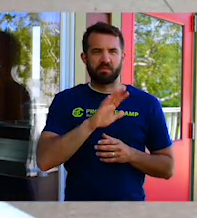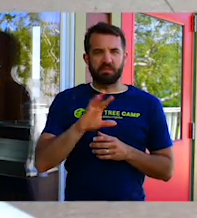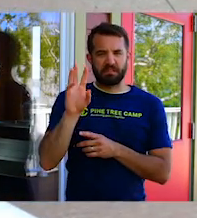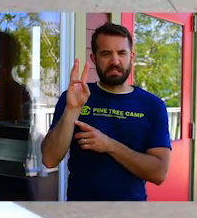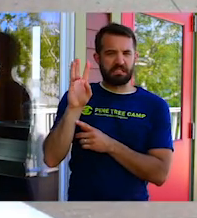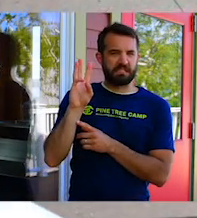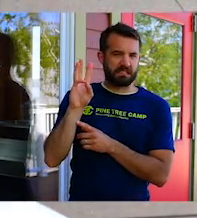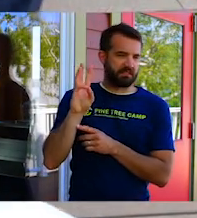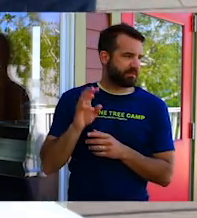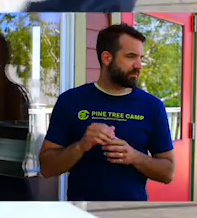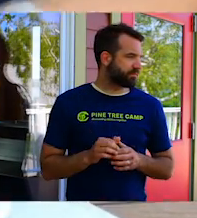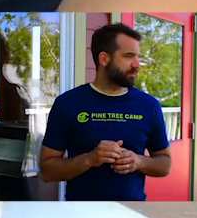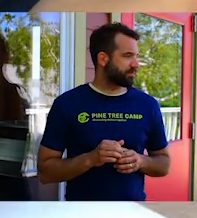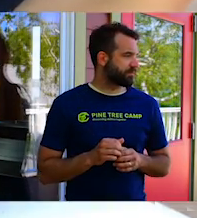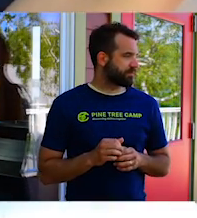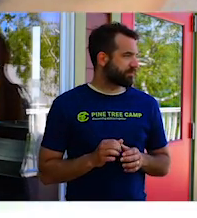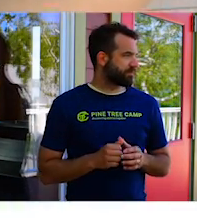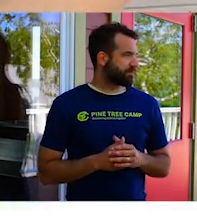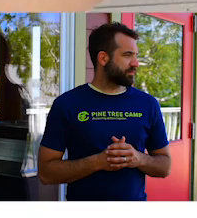I'm going to add 1 more.